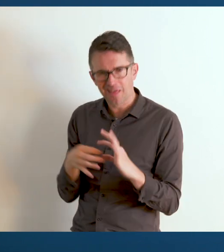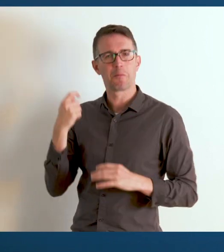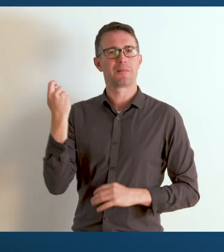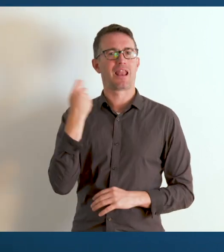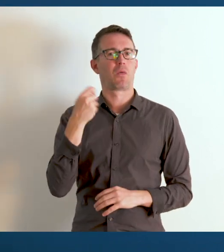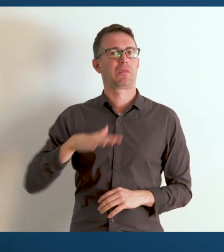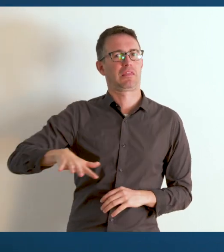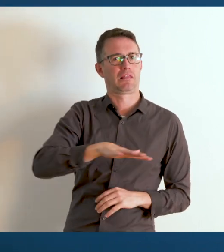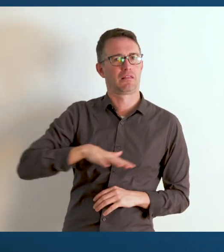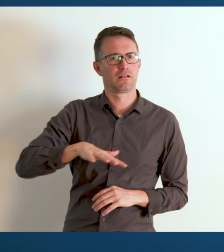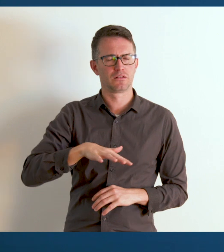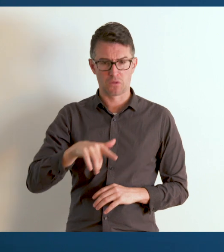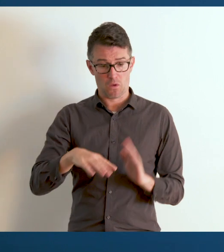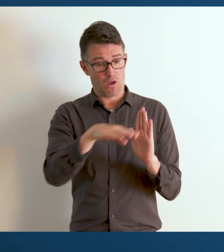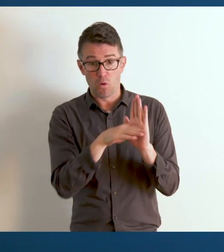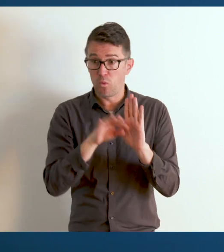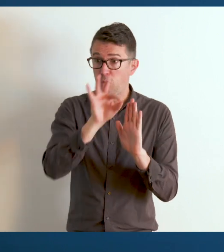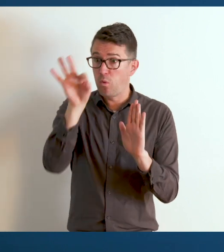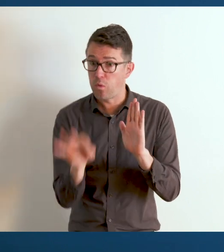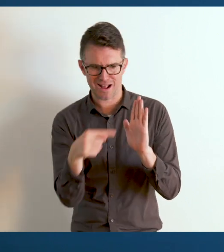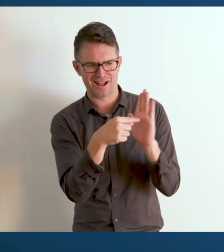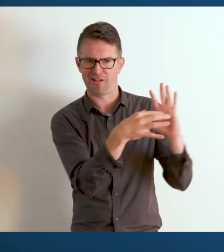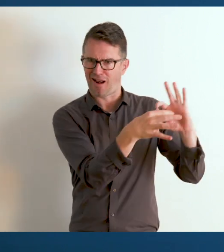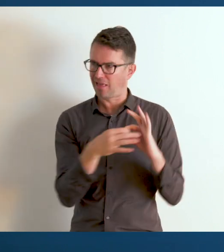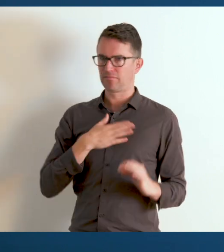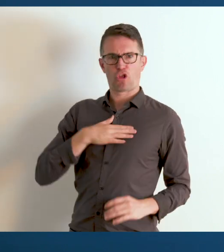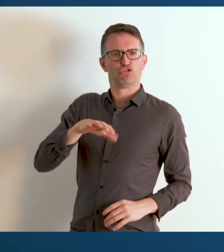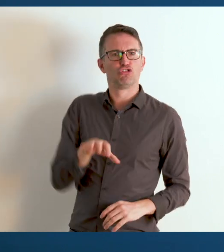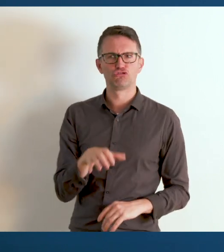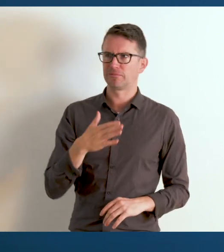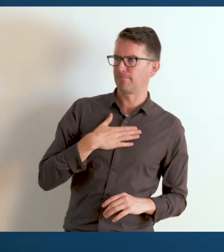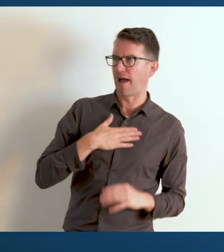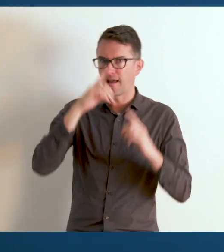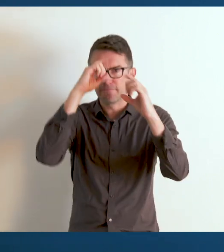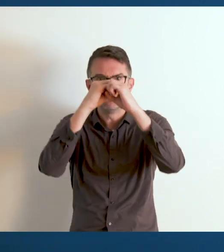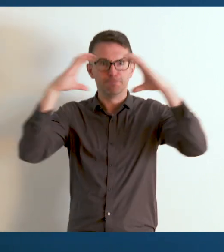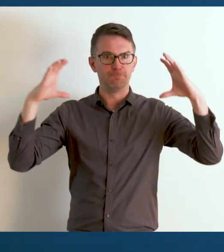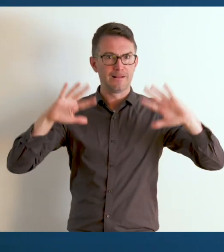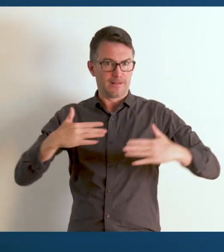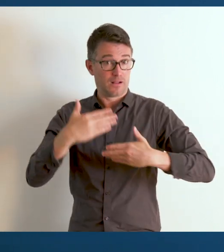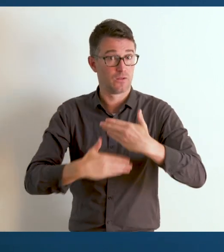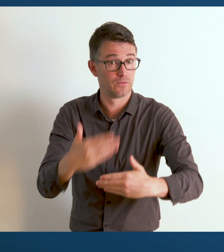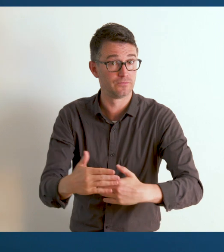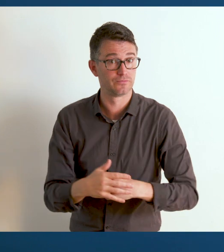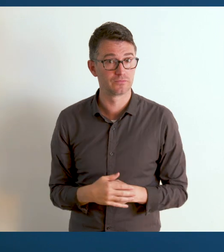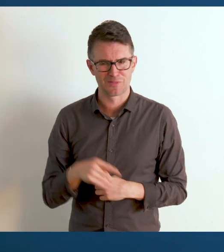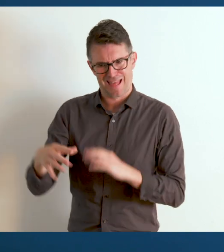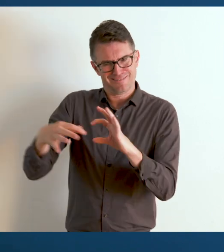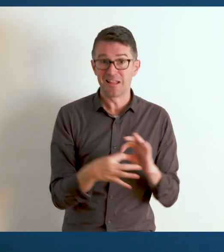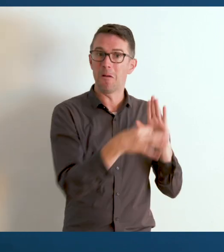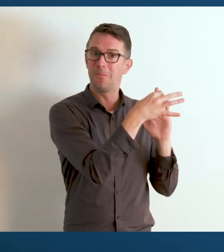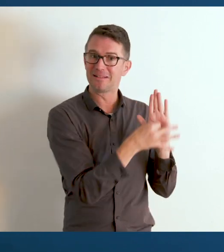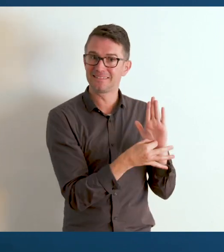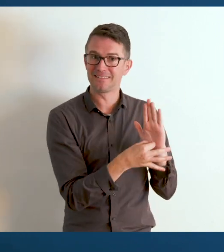So they're contextual to the population to which they're being asked. And that's important for the policy implications that